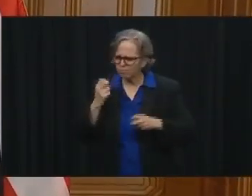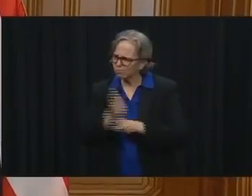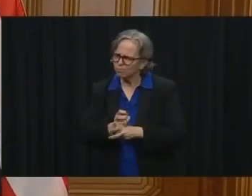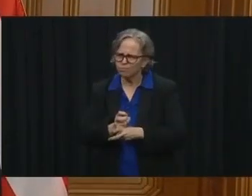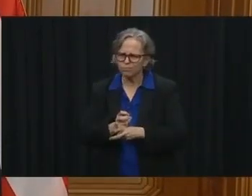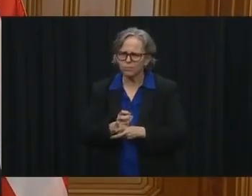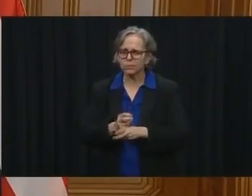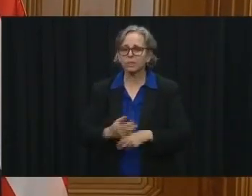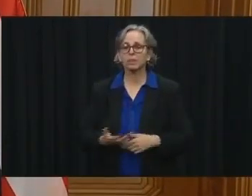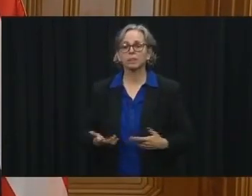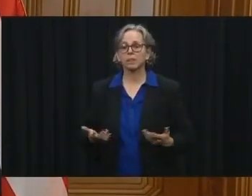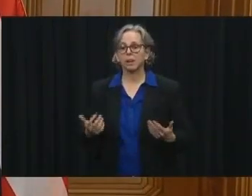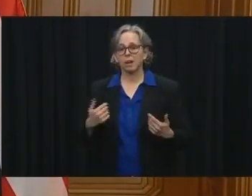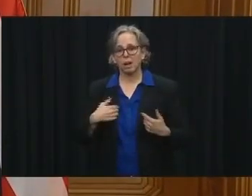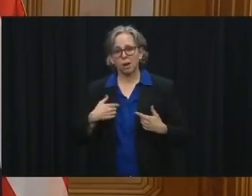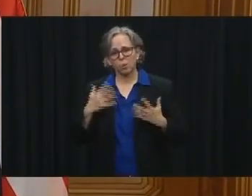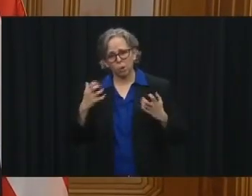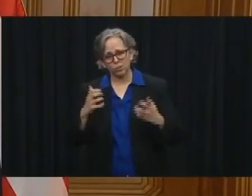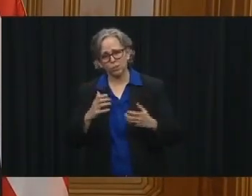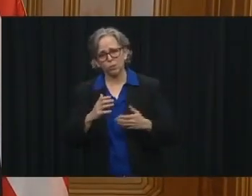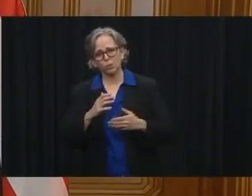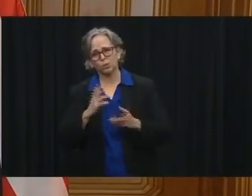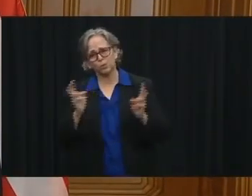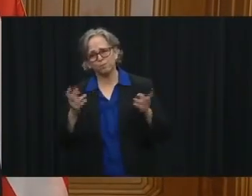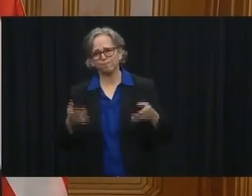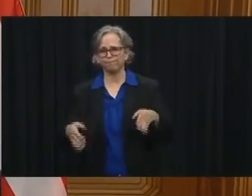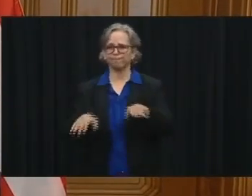like to conclude with a kind of a personal story.